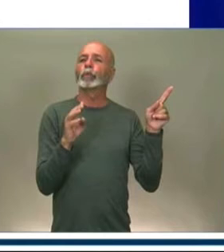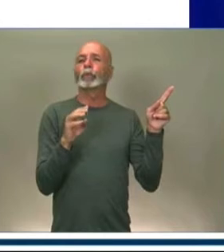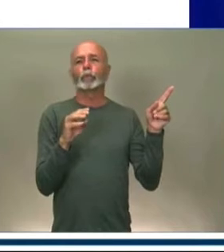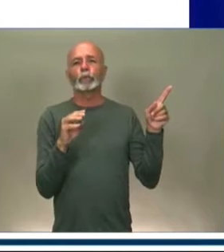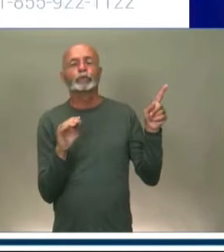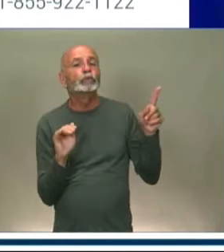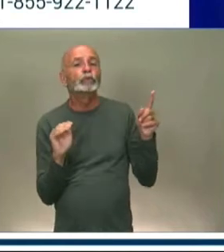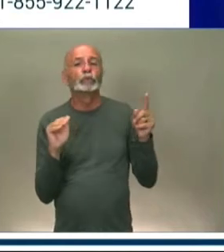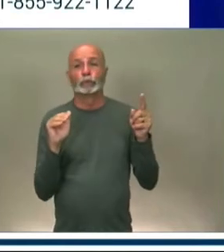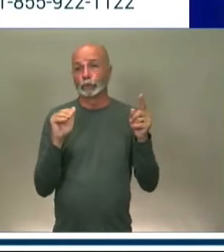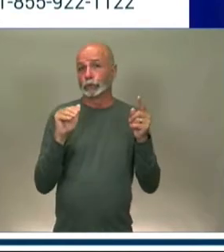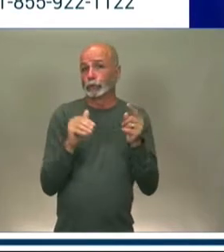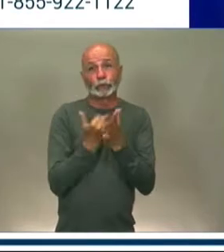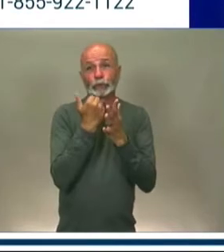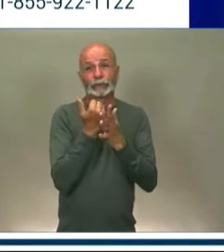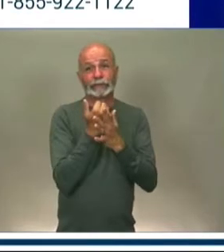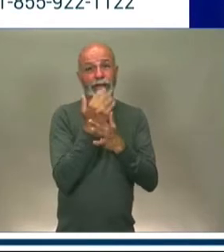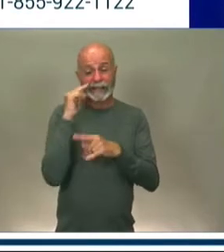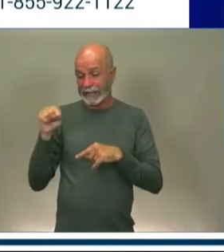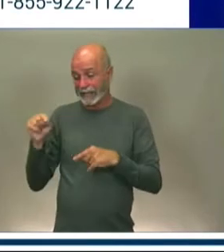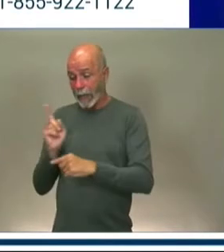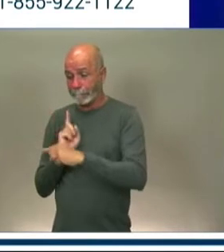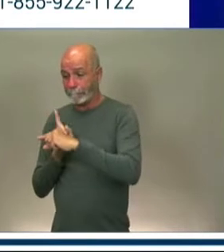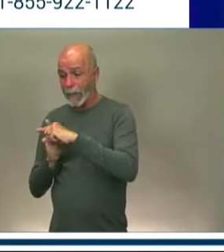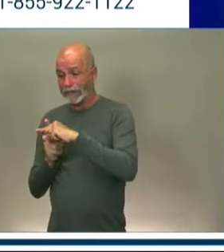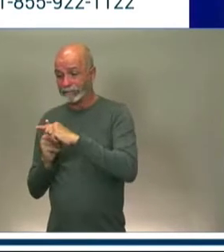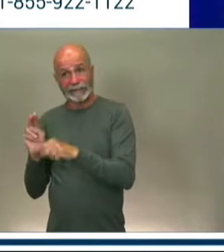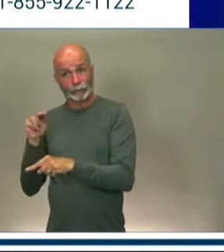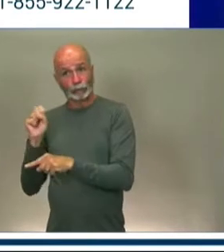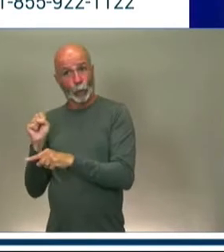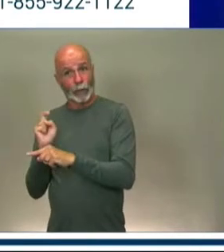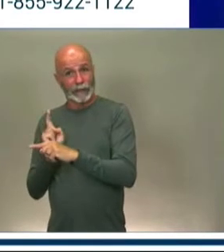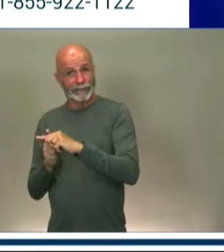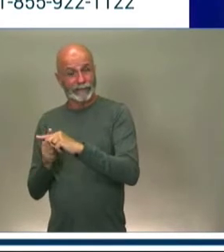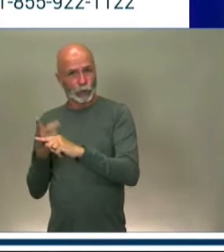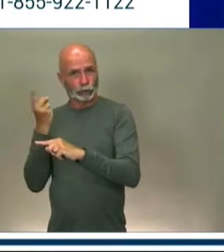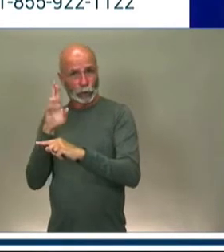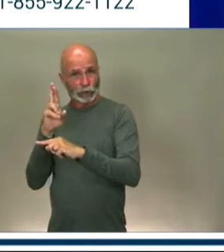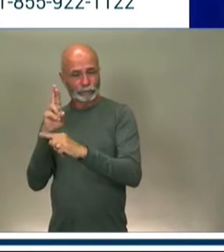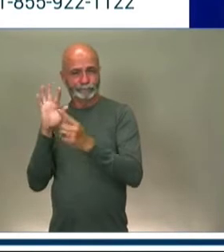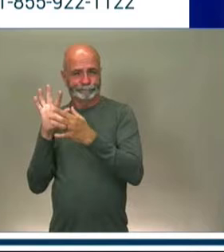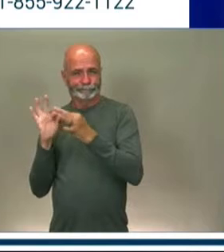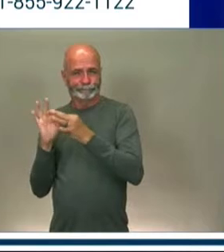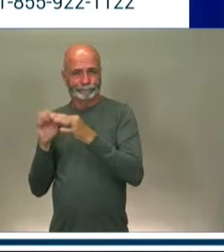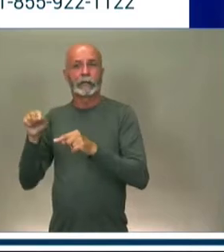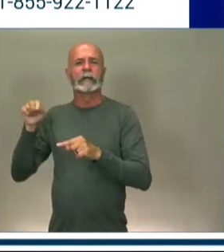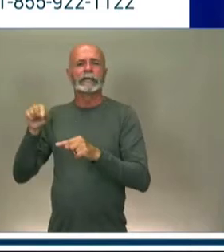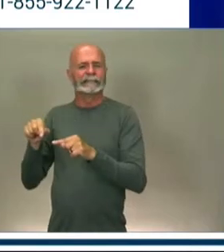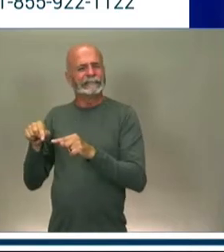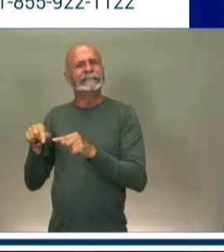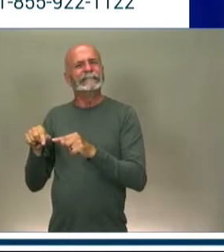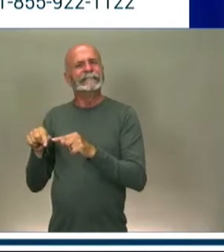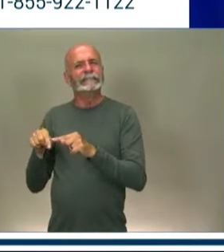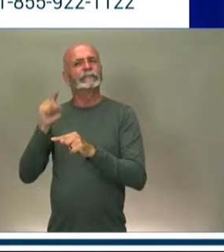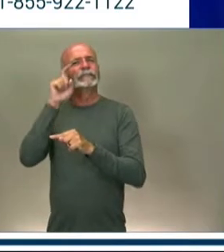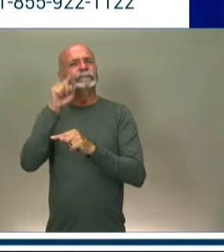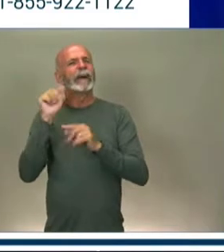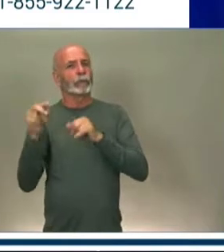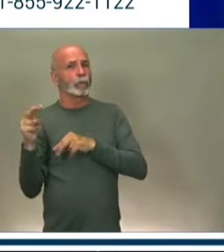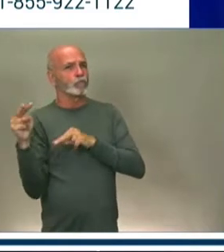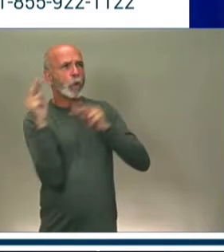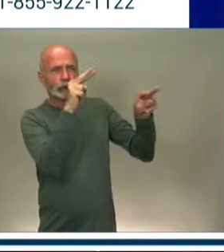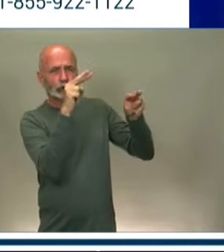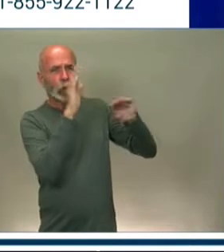cases here at home, Dr. Strang is today recommending we reestablish border measures with New Brunswick. If you're